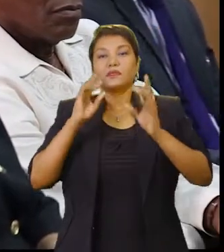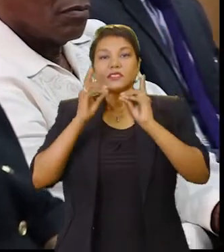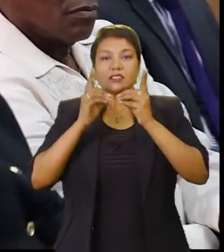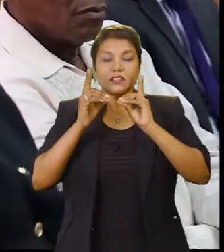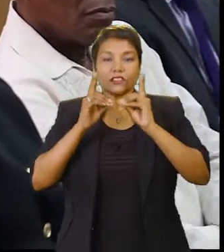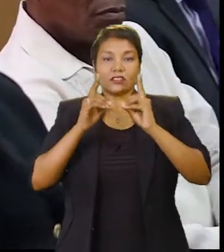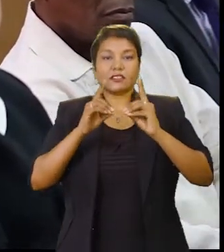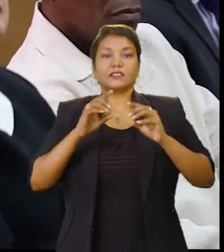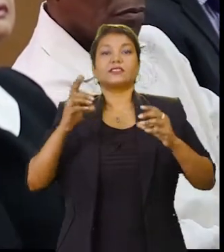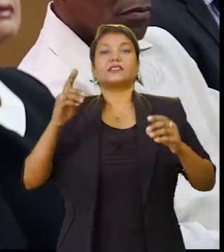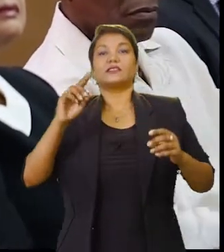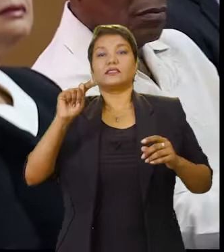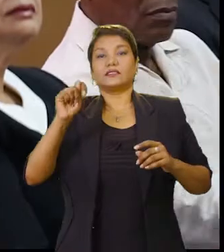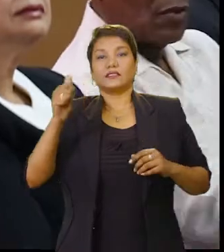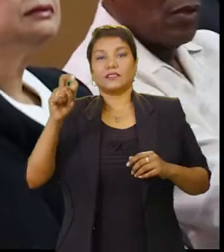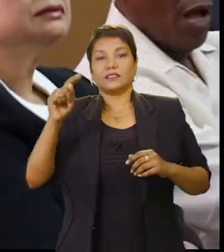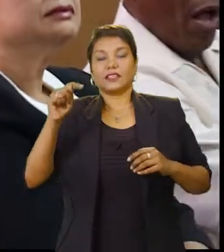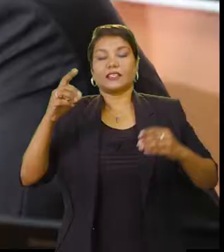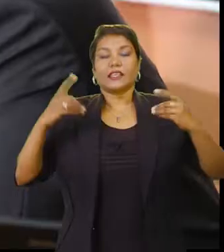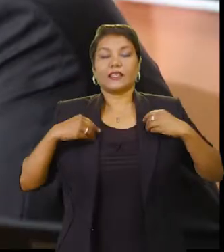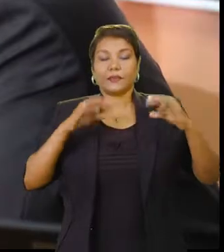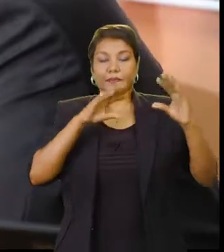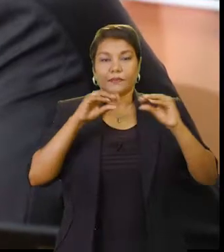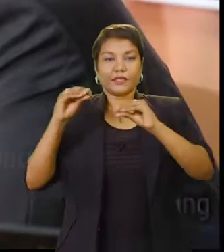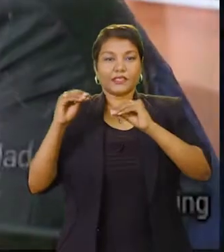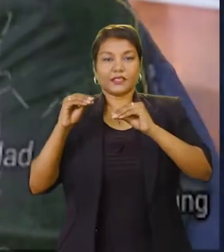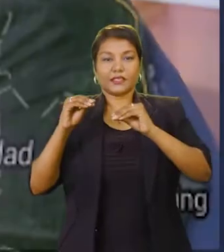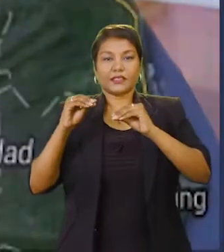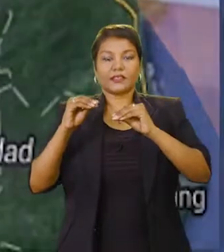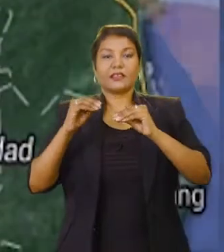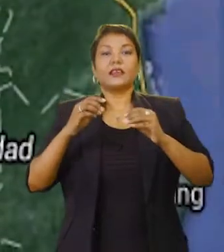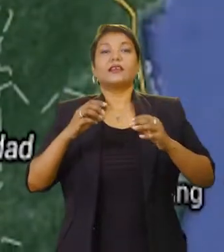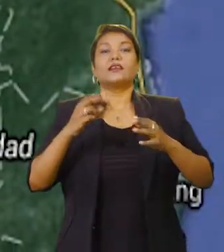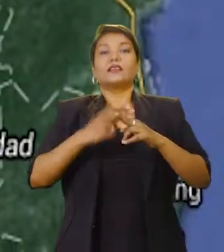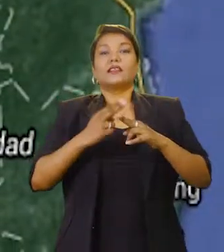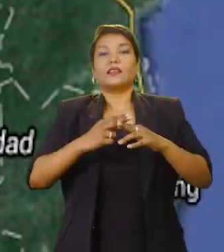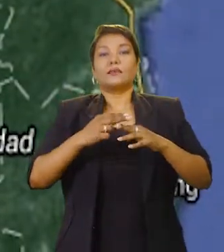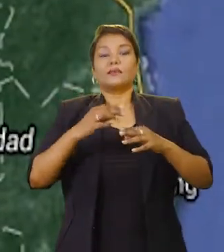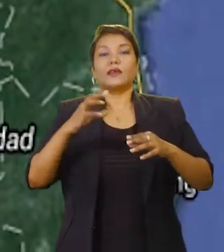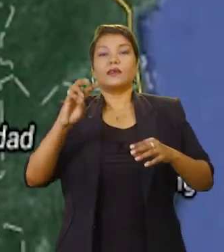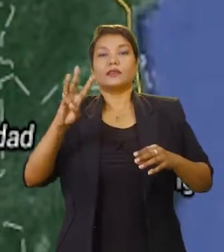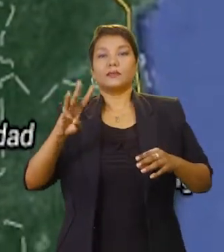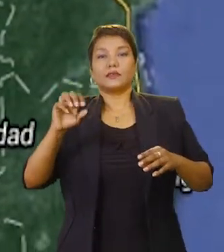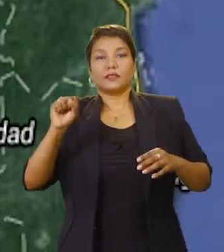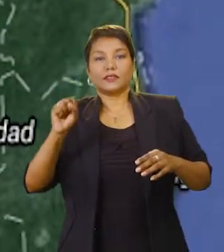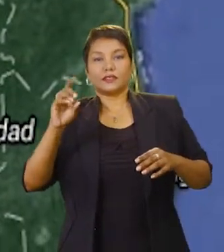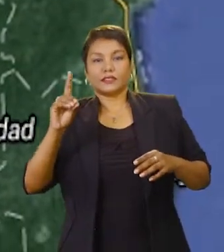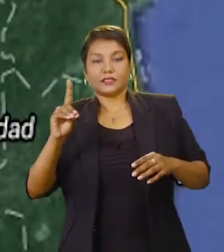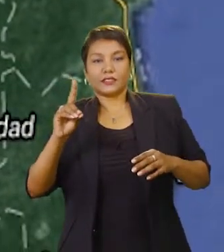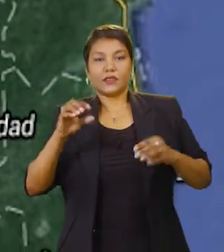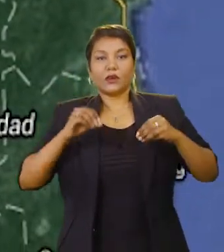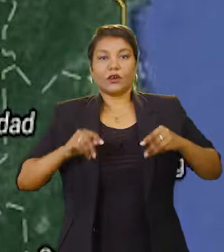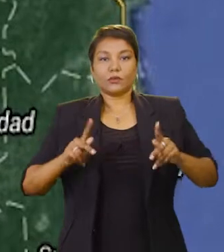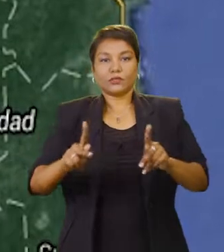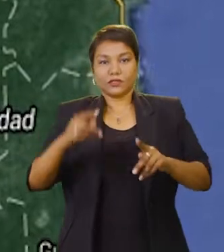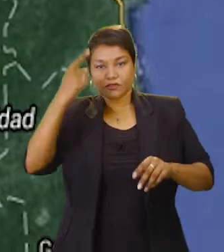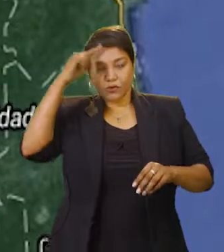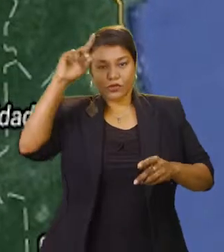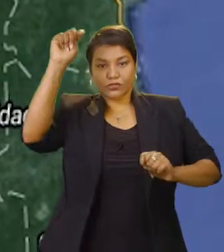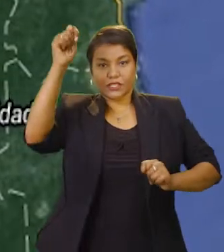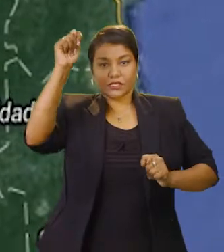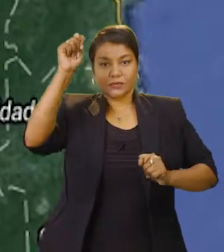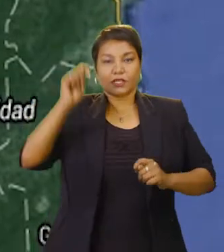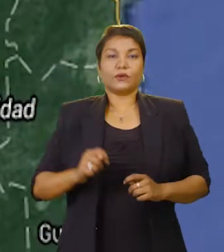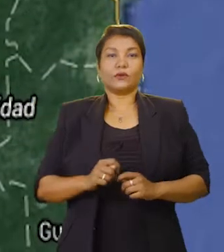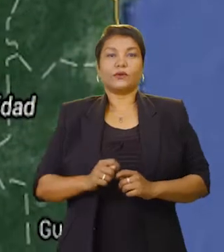an ICT forum entitled White Space Devices, Opportunities for Trinidad and Tobago. Without